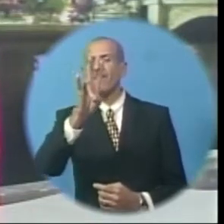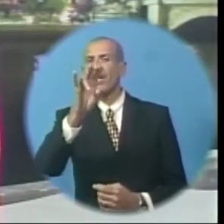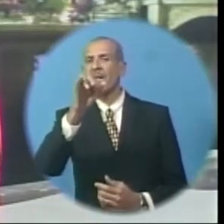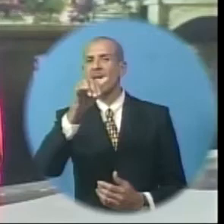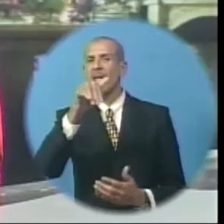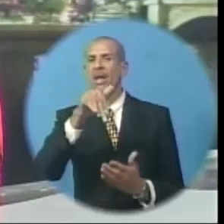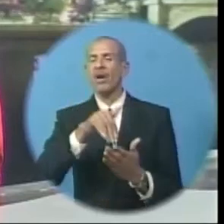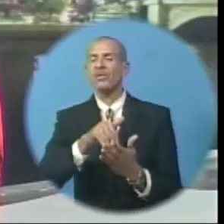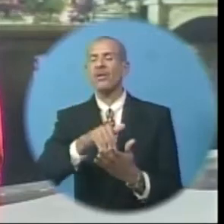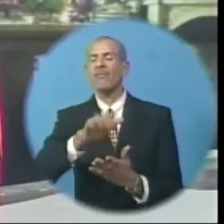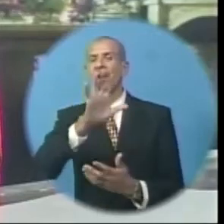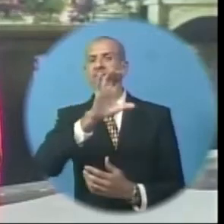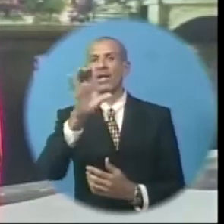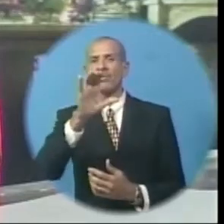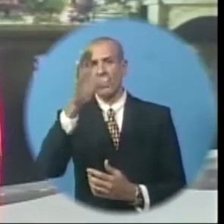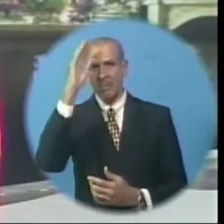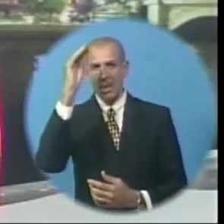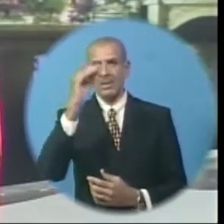67,500 were males and